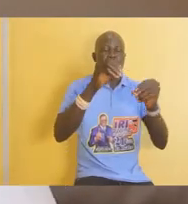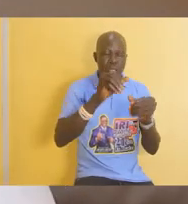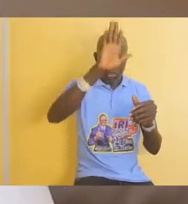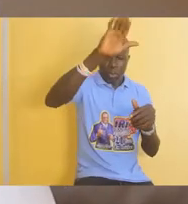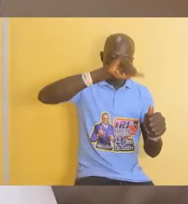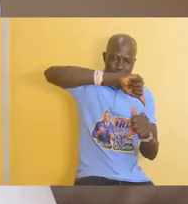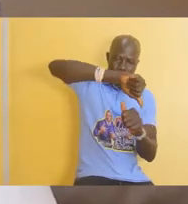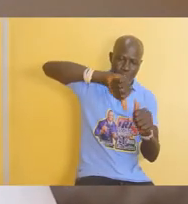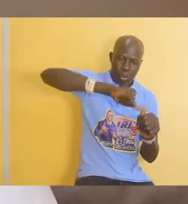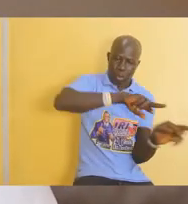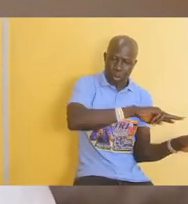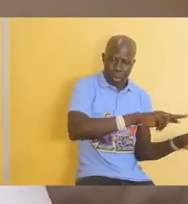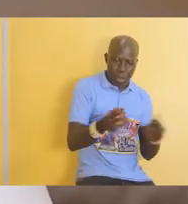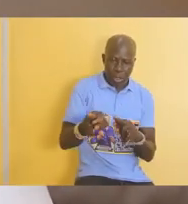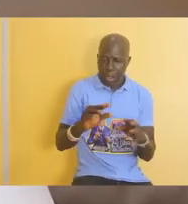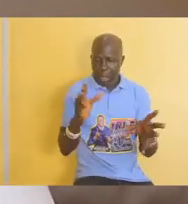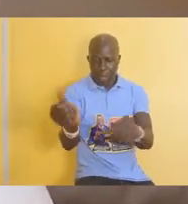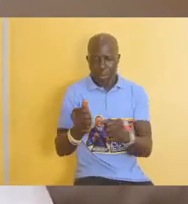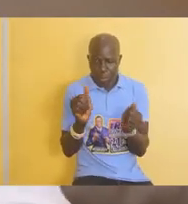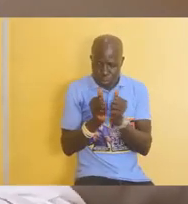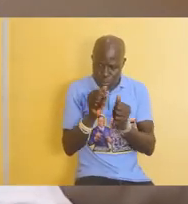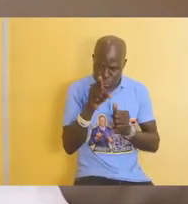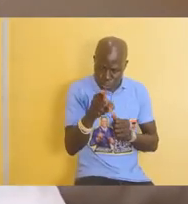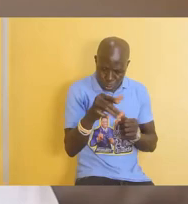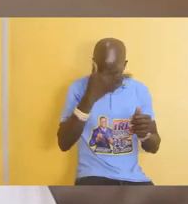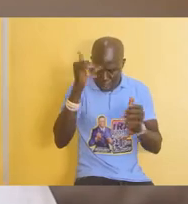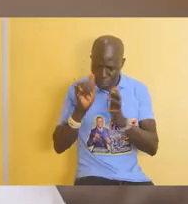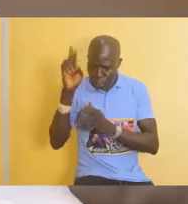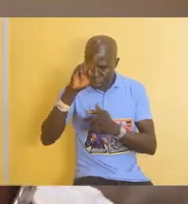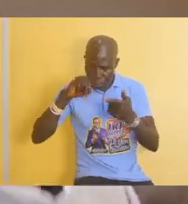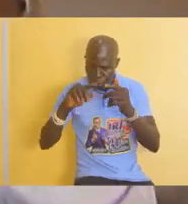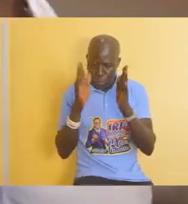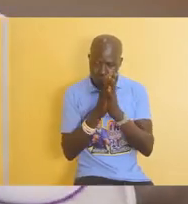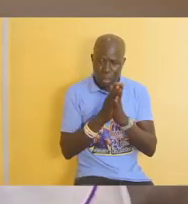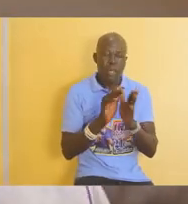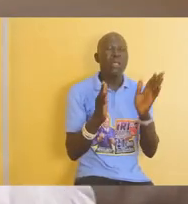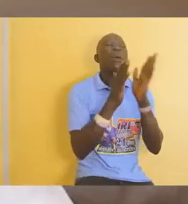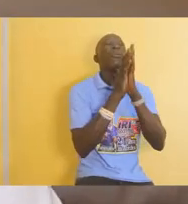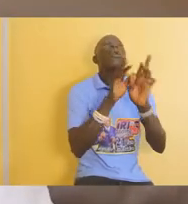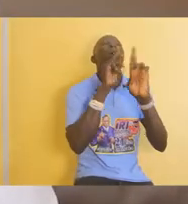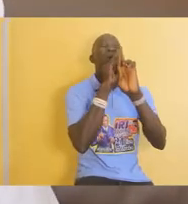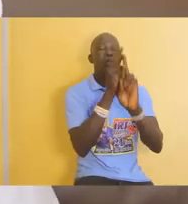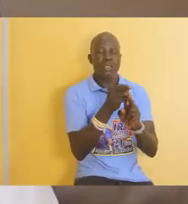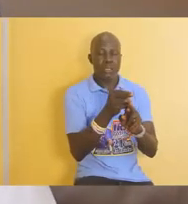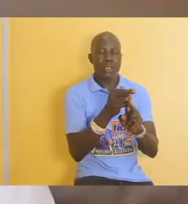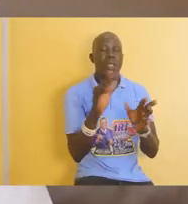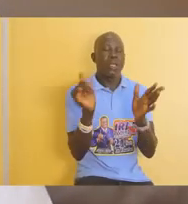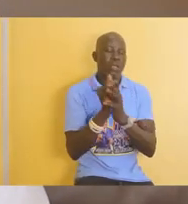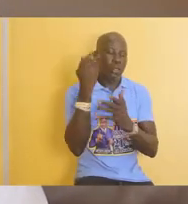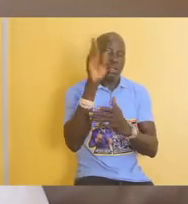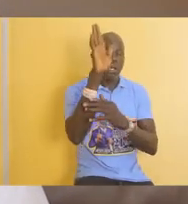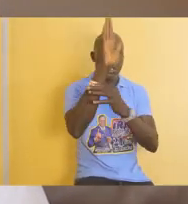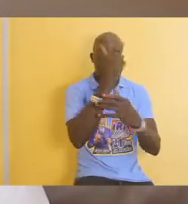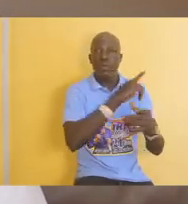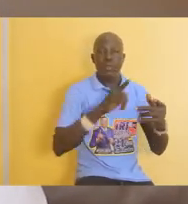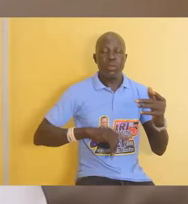ready. Let it be with you. Tora fi gbadura. Because we'll pray with it. Adura de ma gba. And your prayer will be answered. Wa de ri owo Olorun.